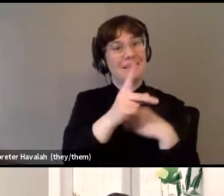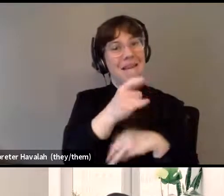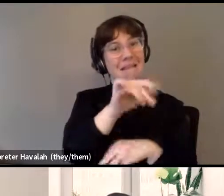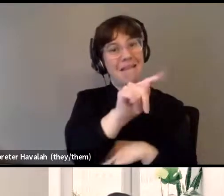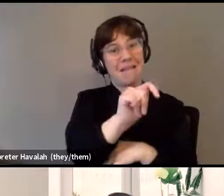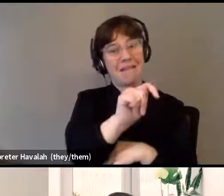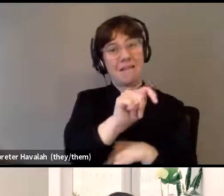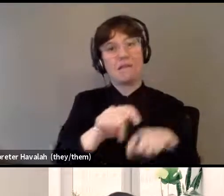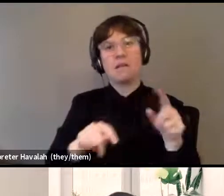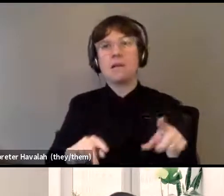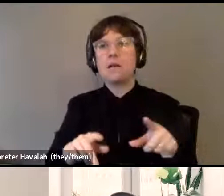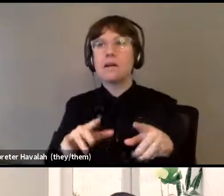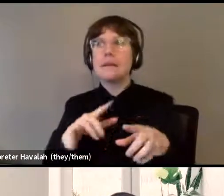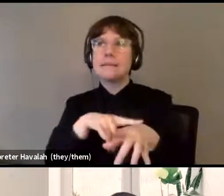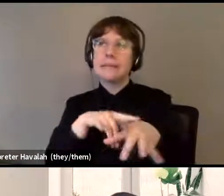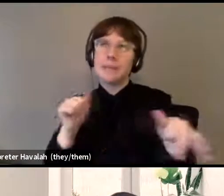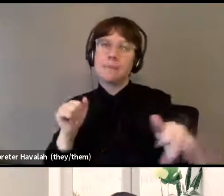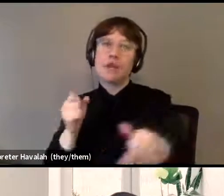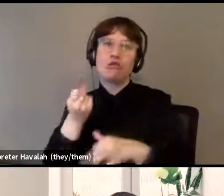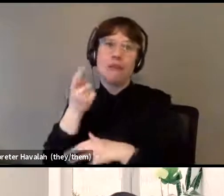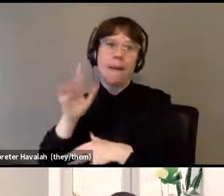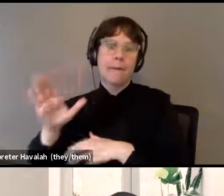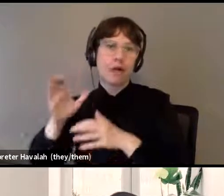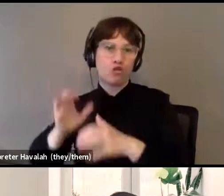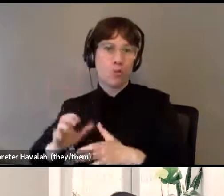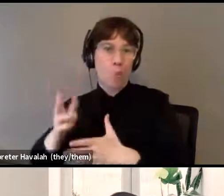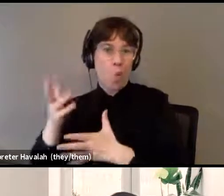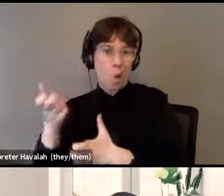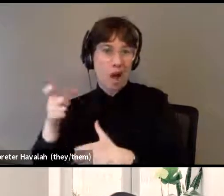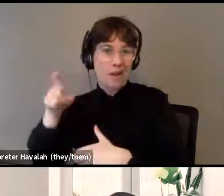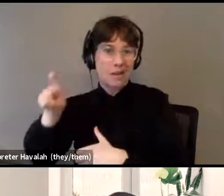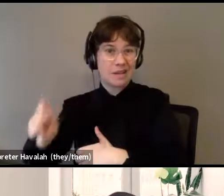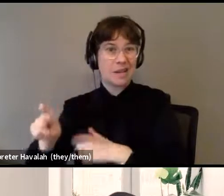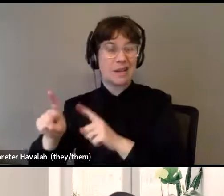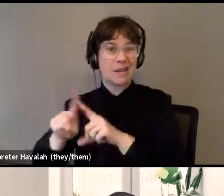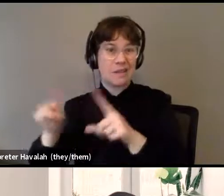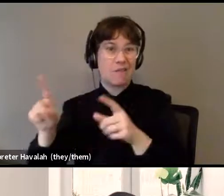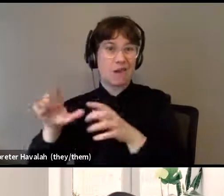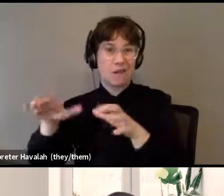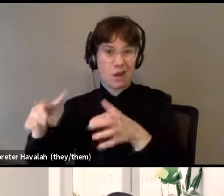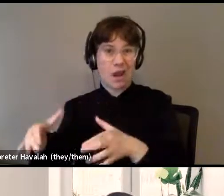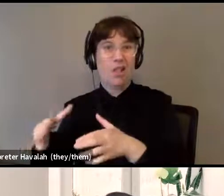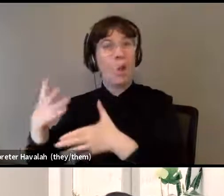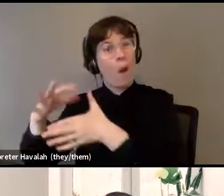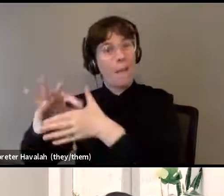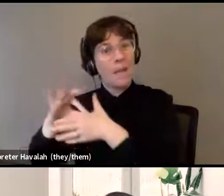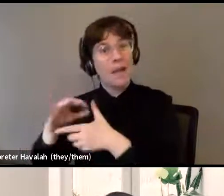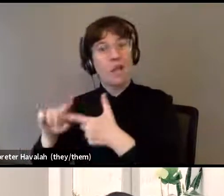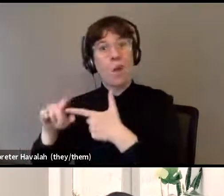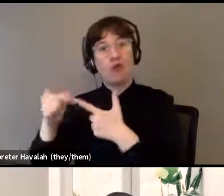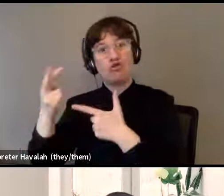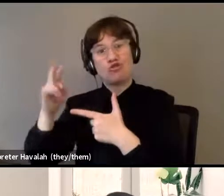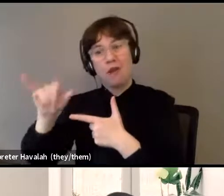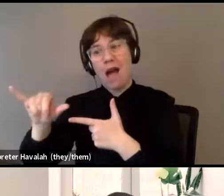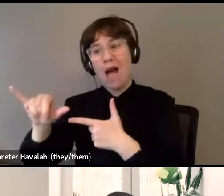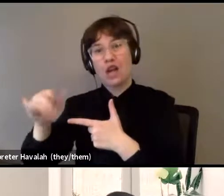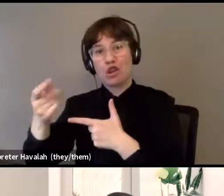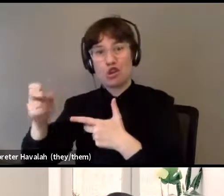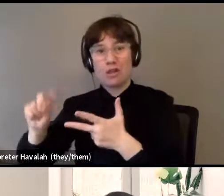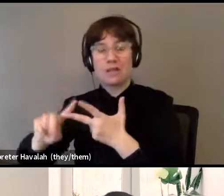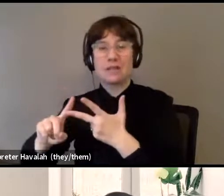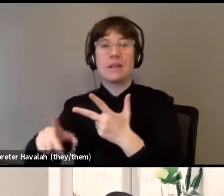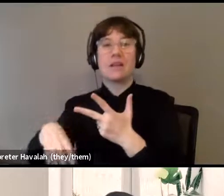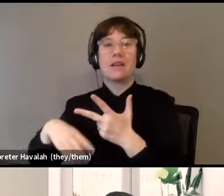However, I still understand that my customer wants and needs other categories. They want meat, they want dry goods, they want refrigerated